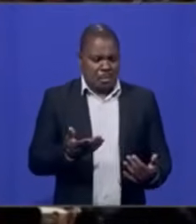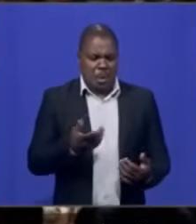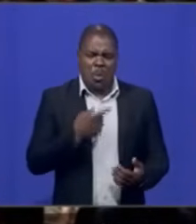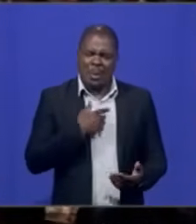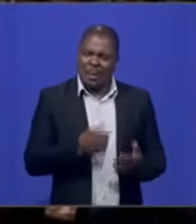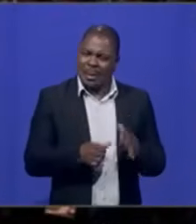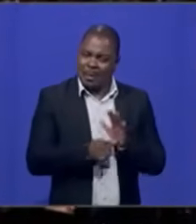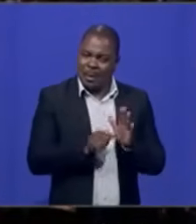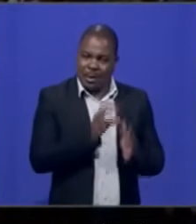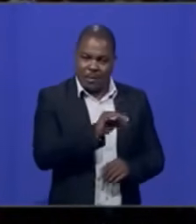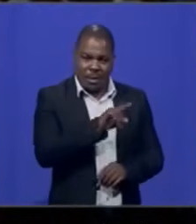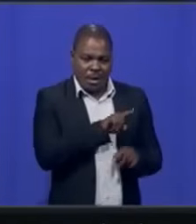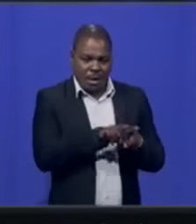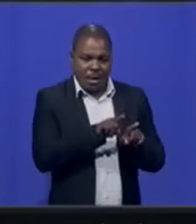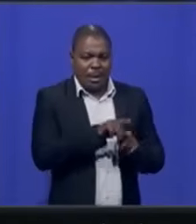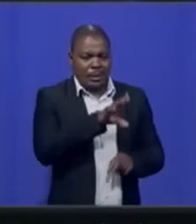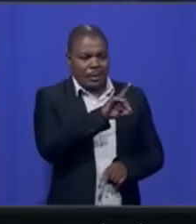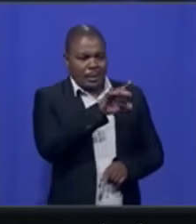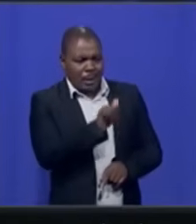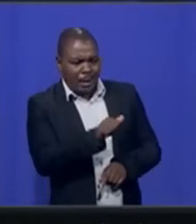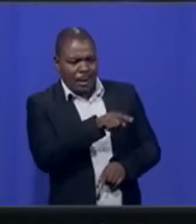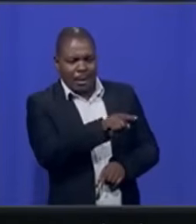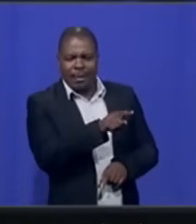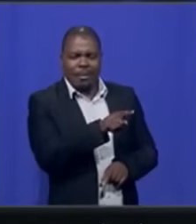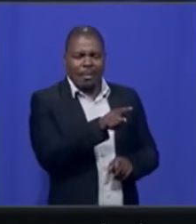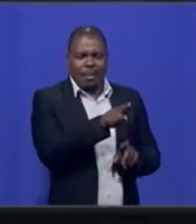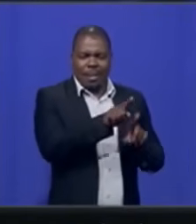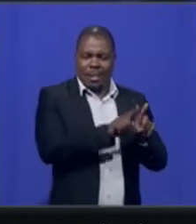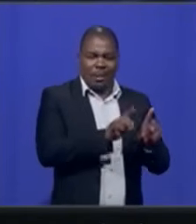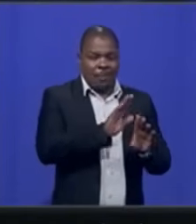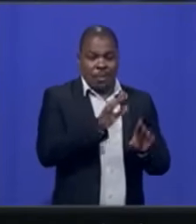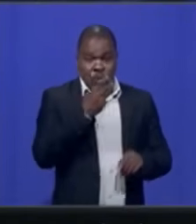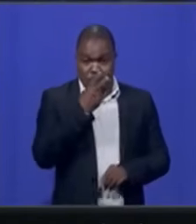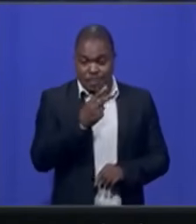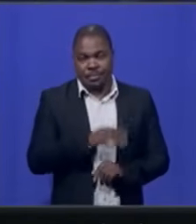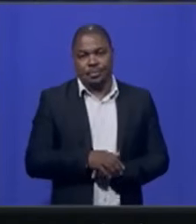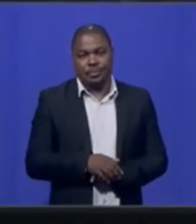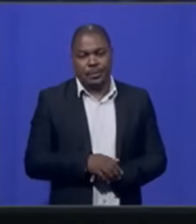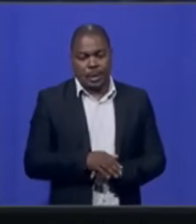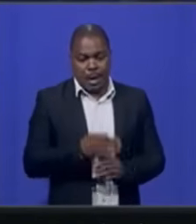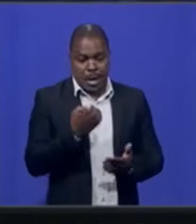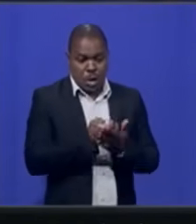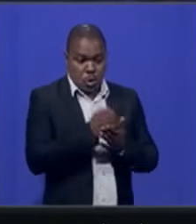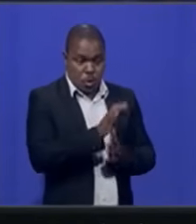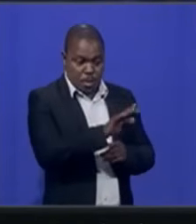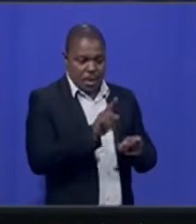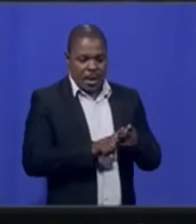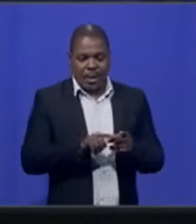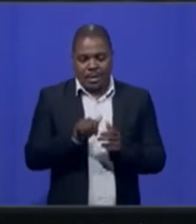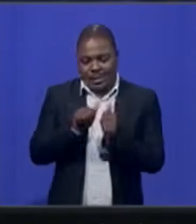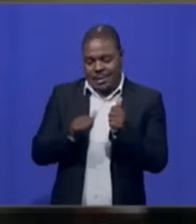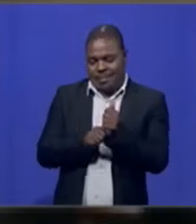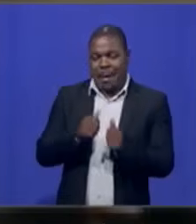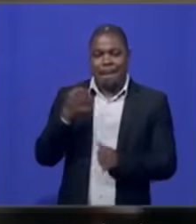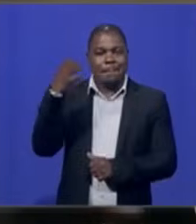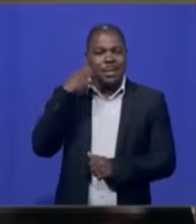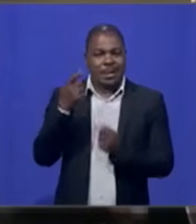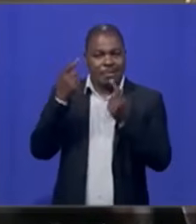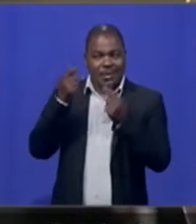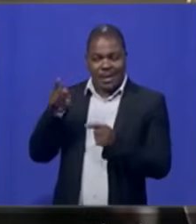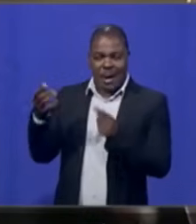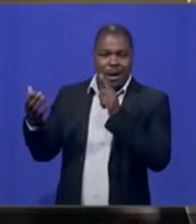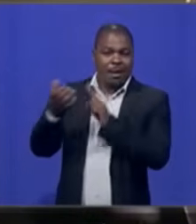think that it's been a case that the DA has been on the receiving end. I think if we look specifically around the economy and what our Deputy Minister of Finance has been able